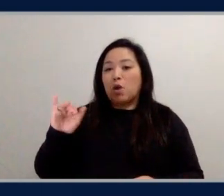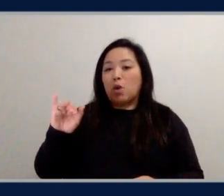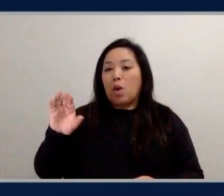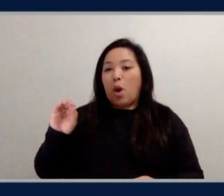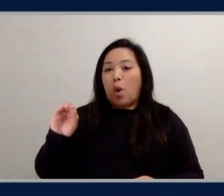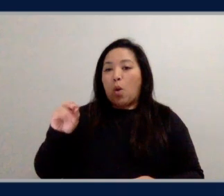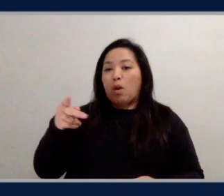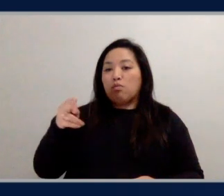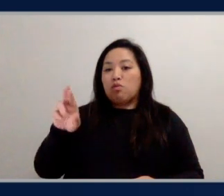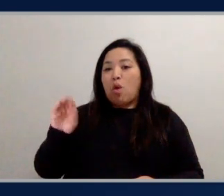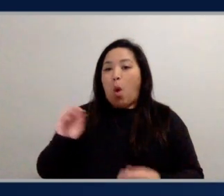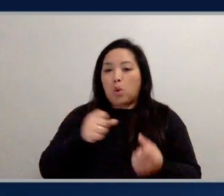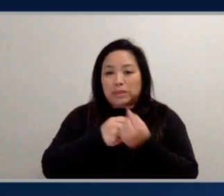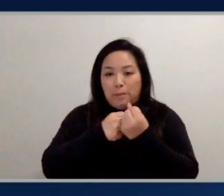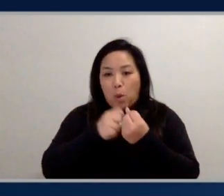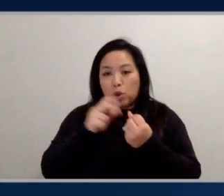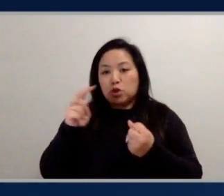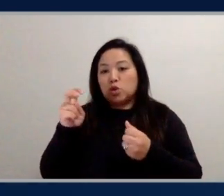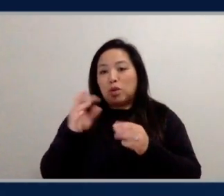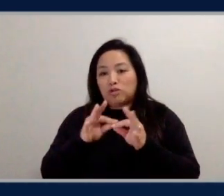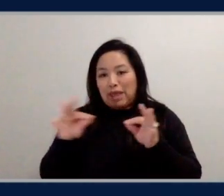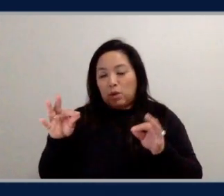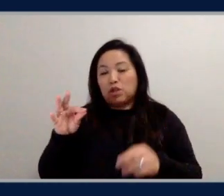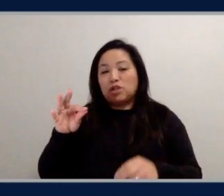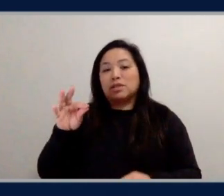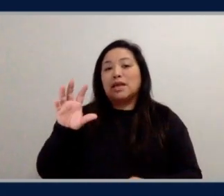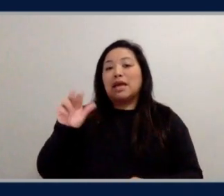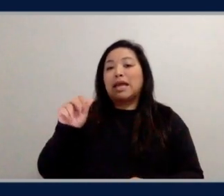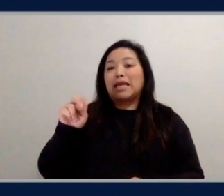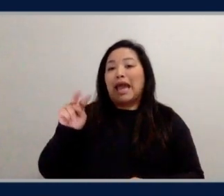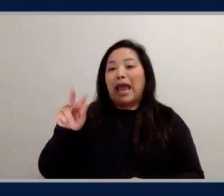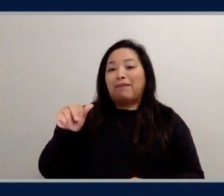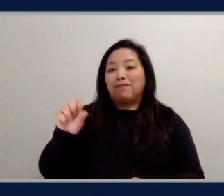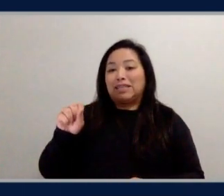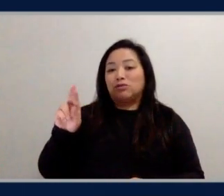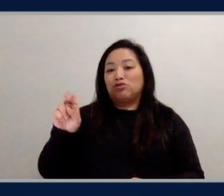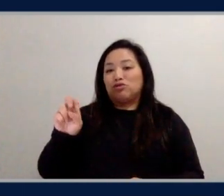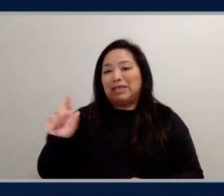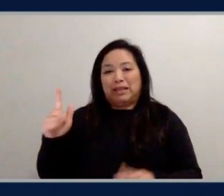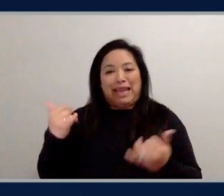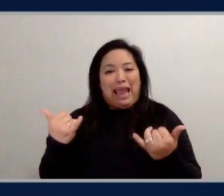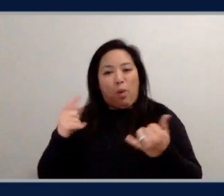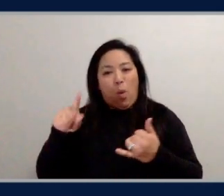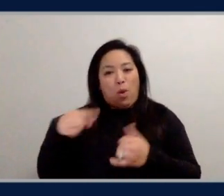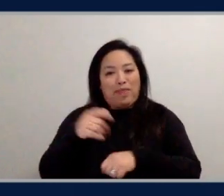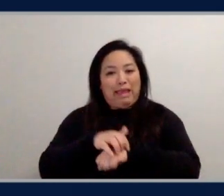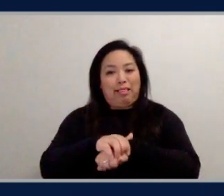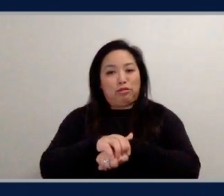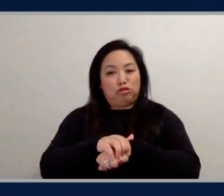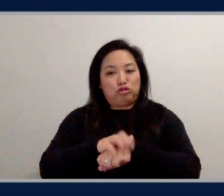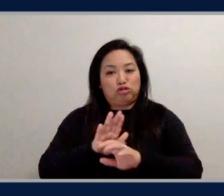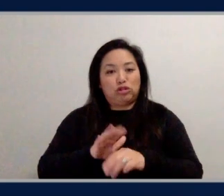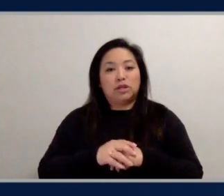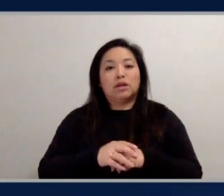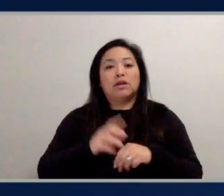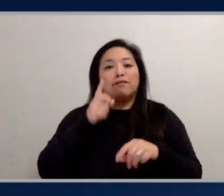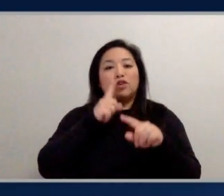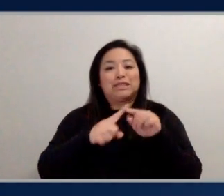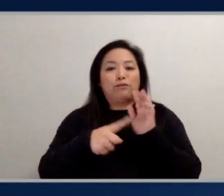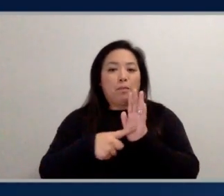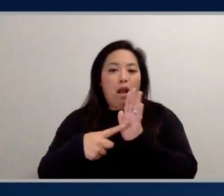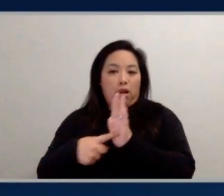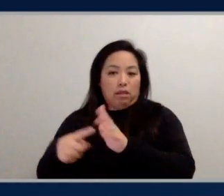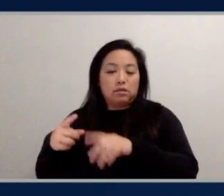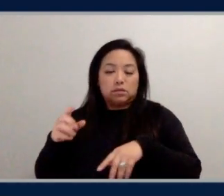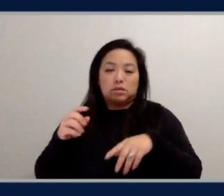200 languages. The Nova Canvas and Reel only support English today. So a little bit of a distinction across our models there, but